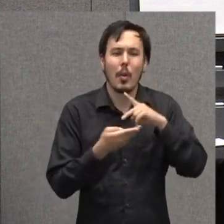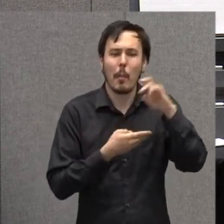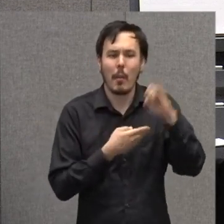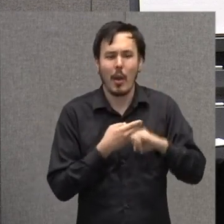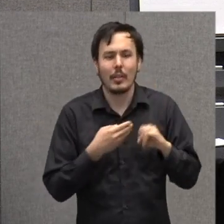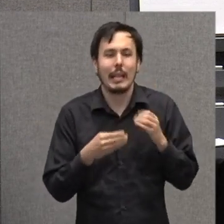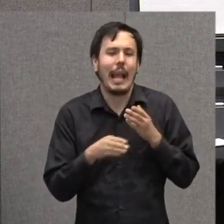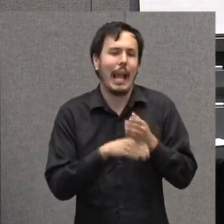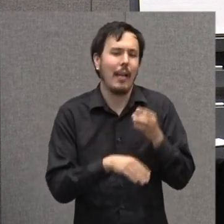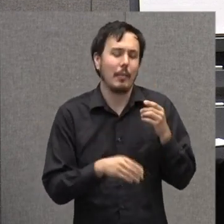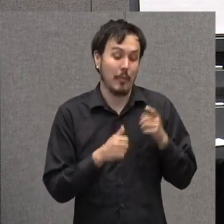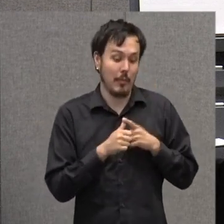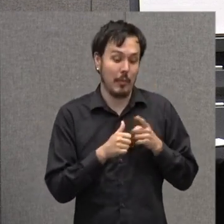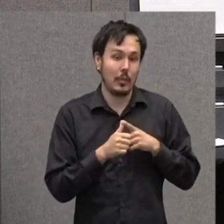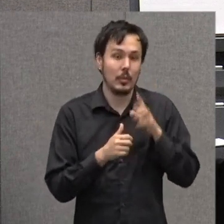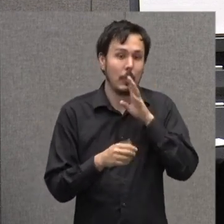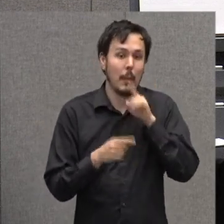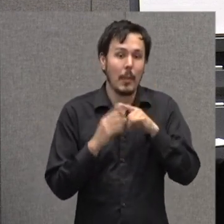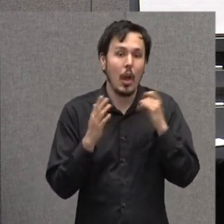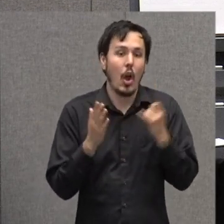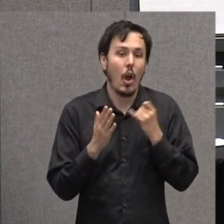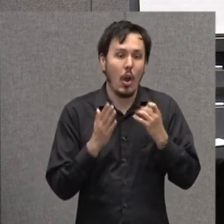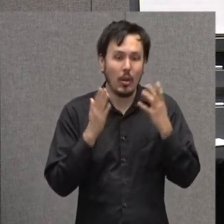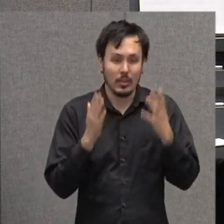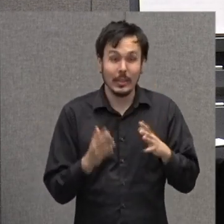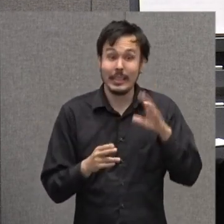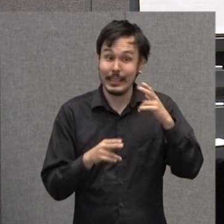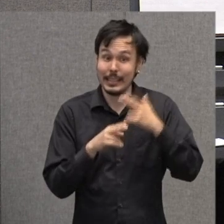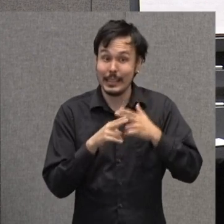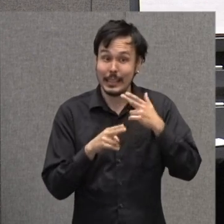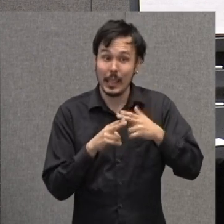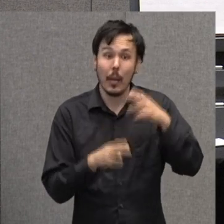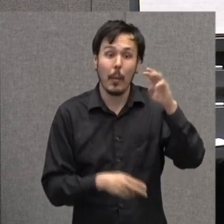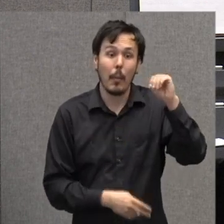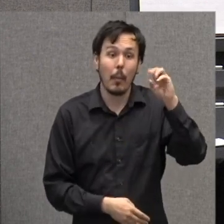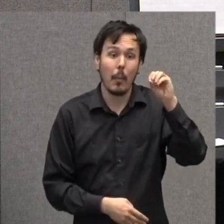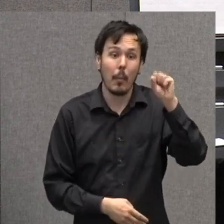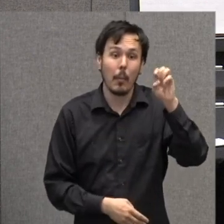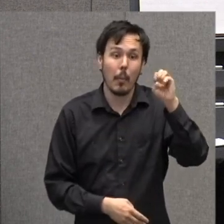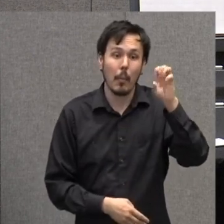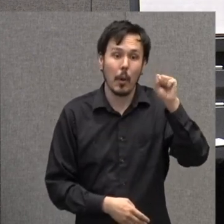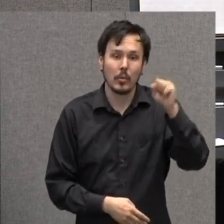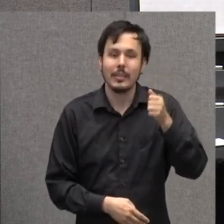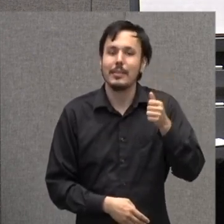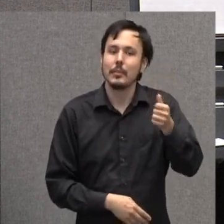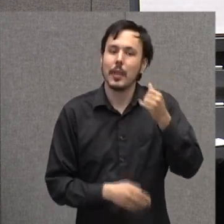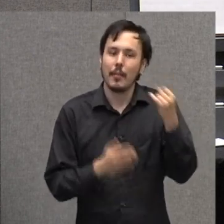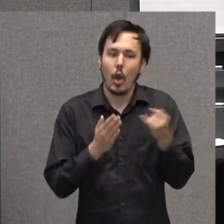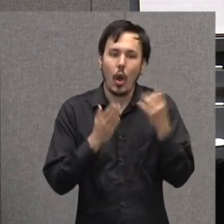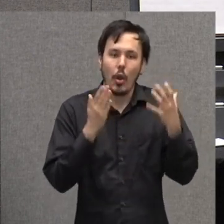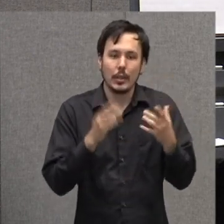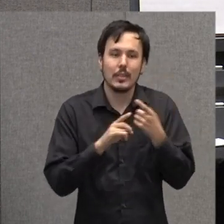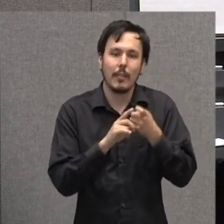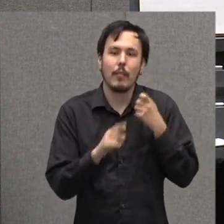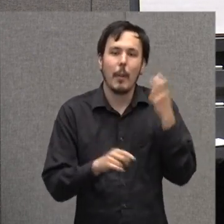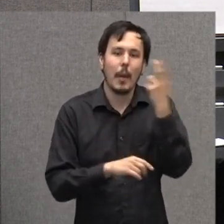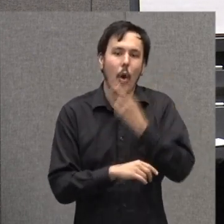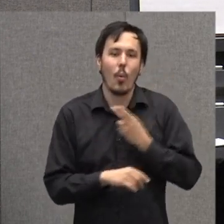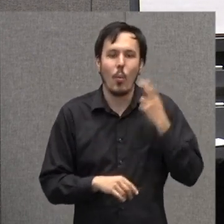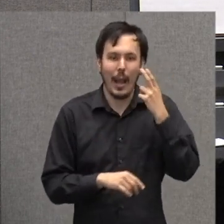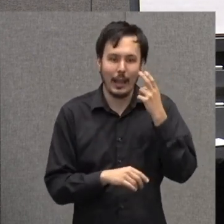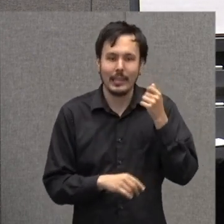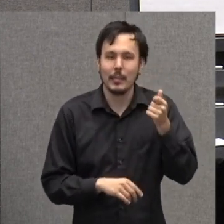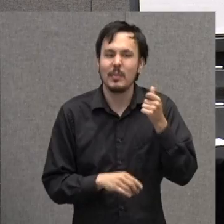mine. His name is Moses, and Moses was an artist from Hawaii, and he was